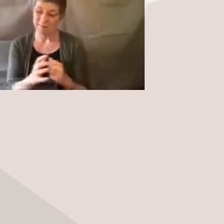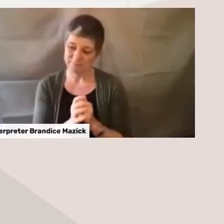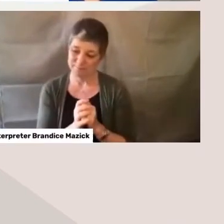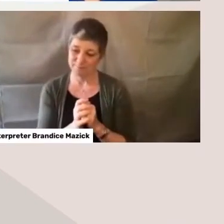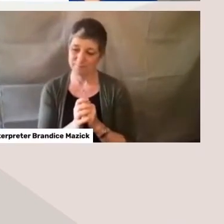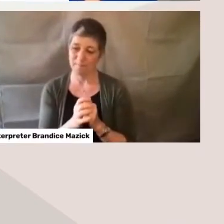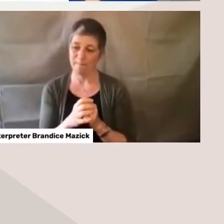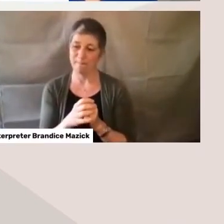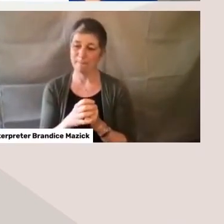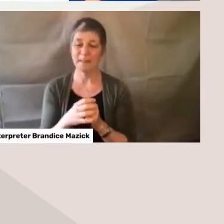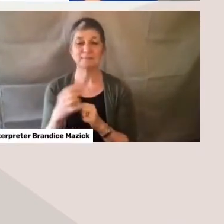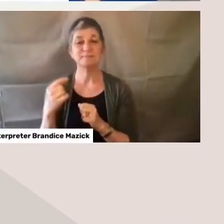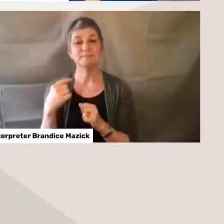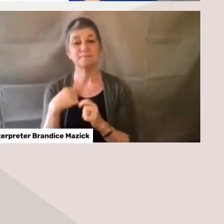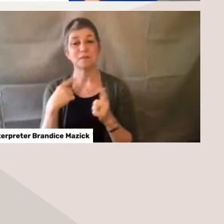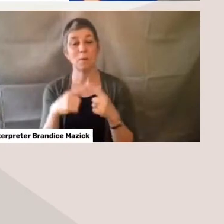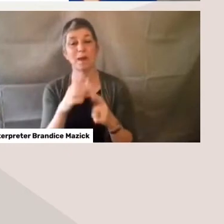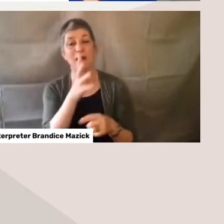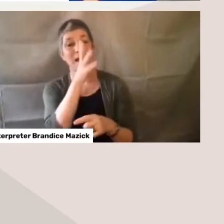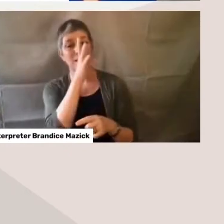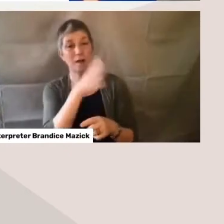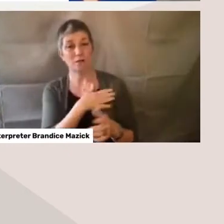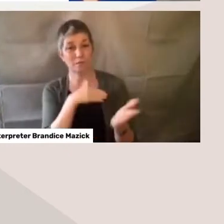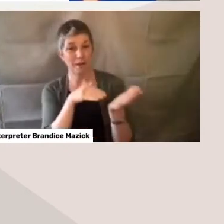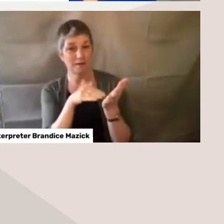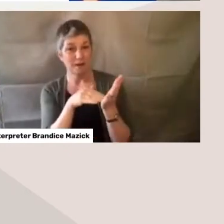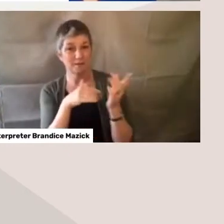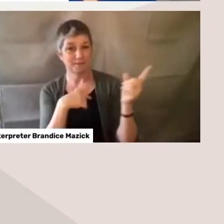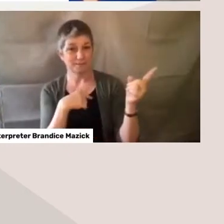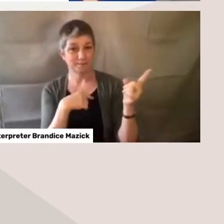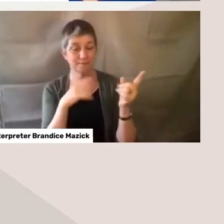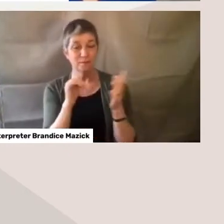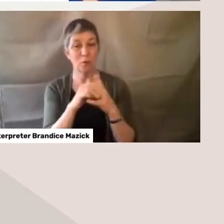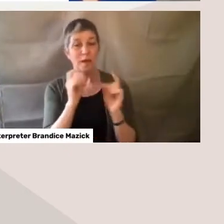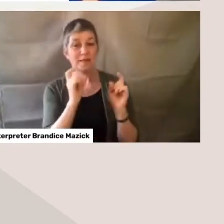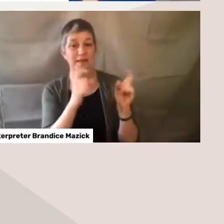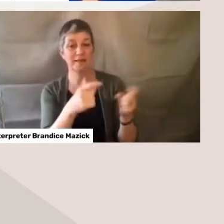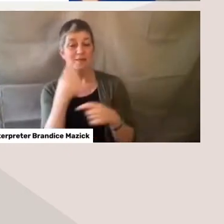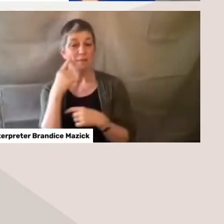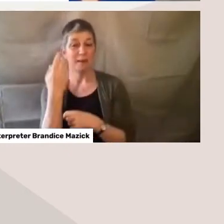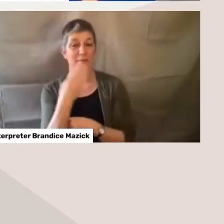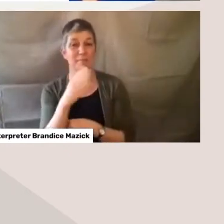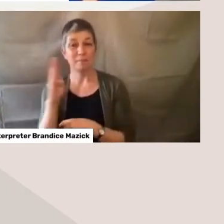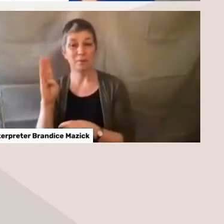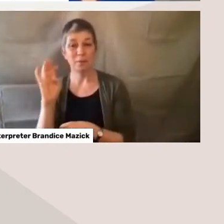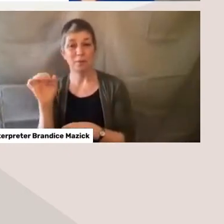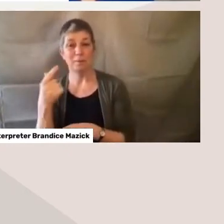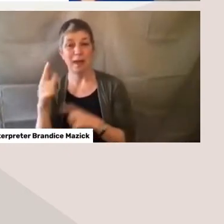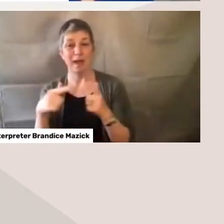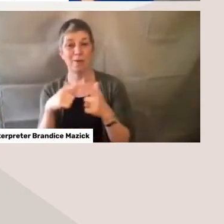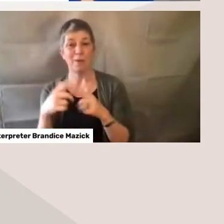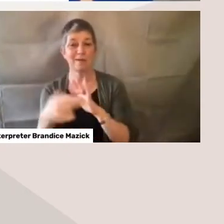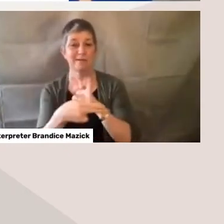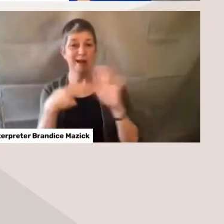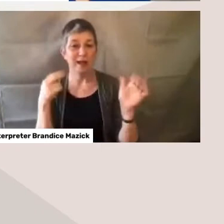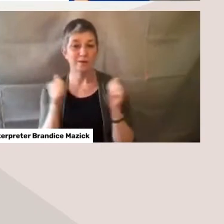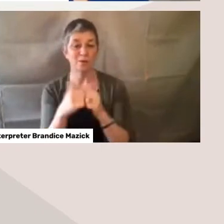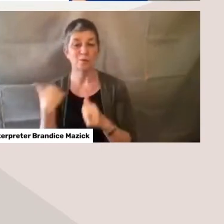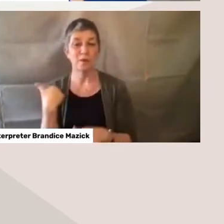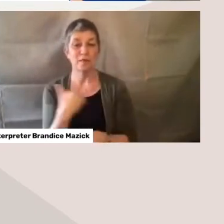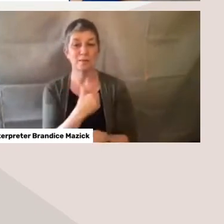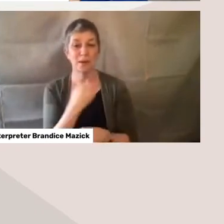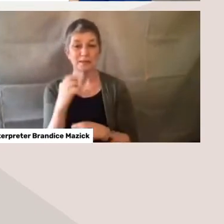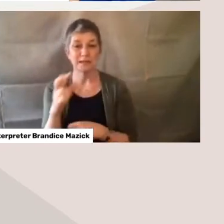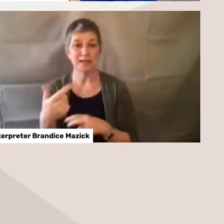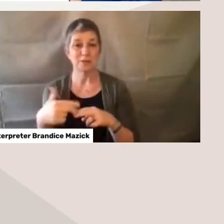I always, when I talk to my doctor, I was like, okay, they give you this big blue bag when you're diagnosed with breast cancer, and